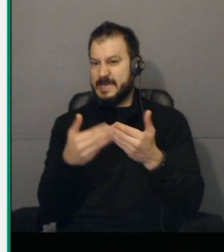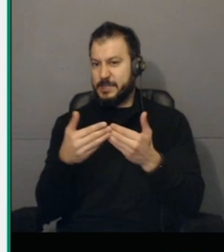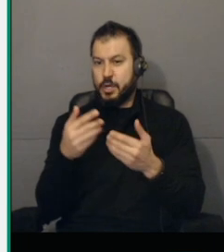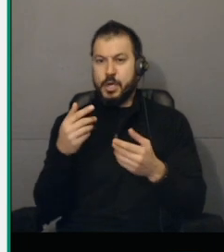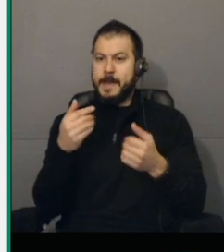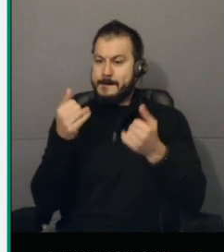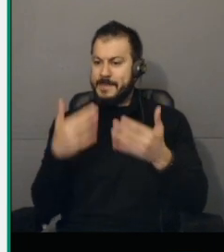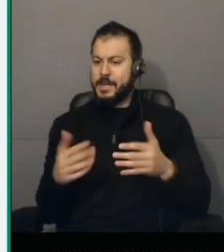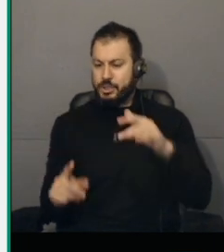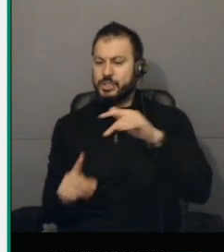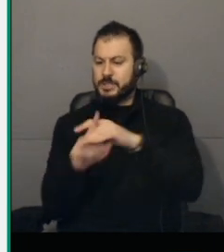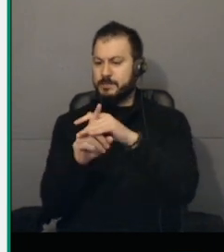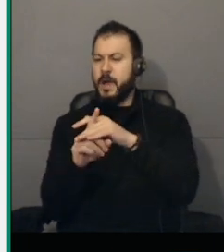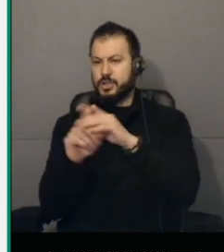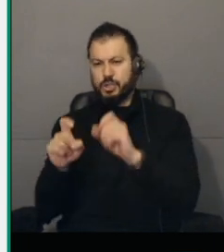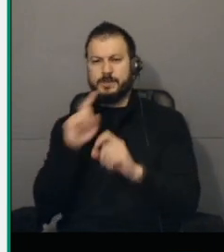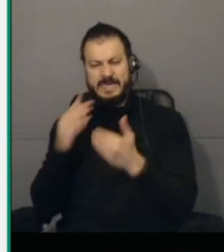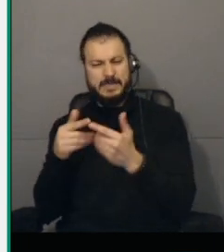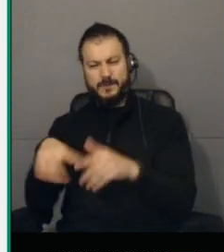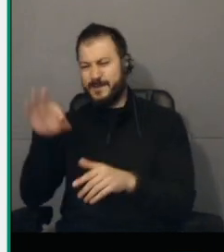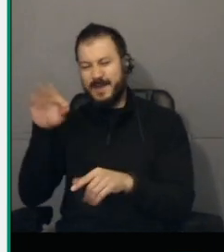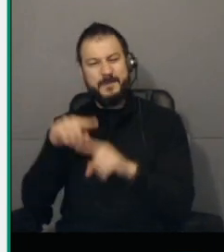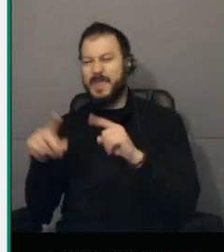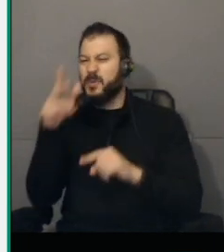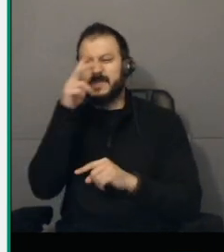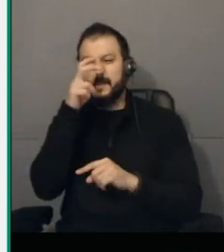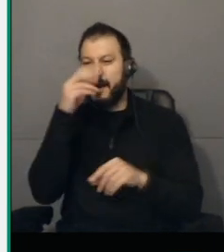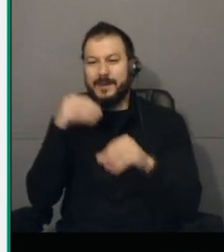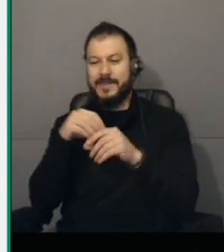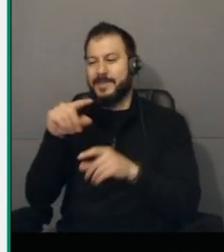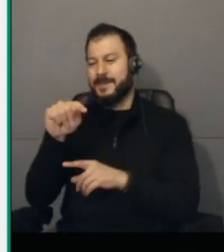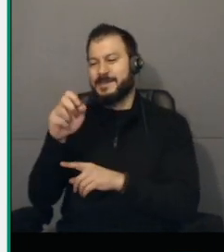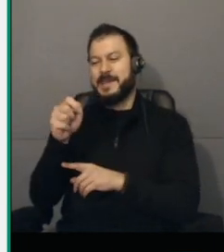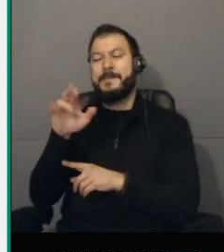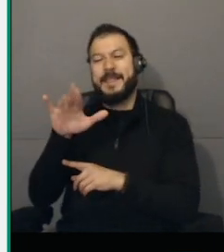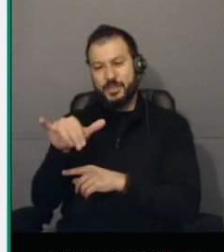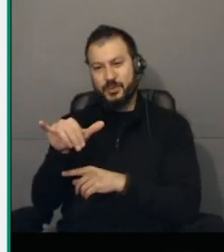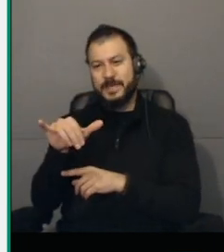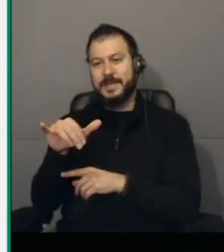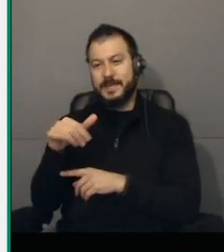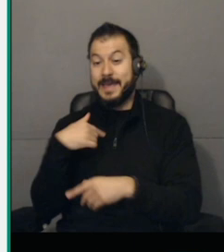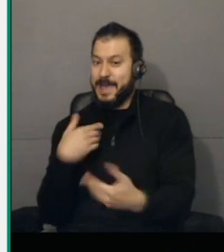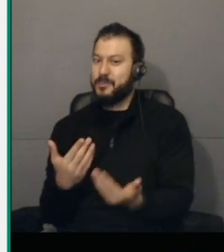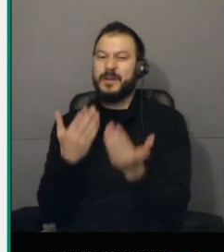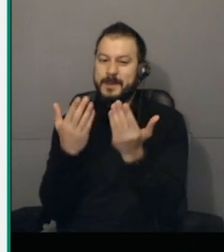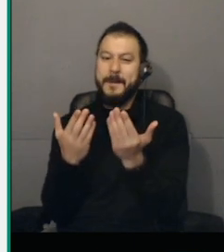case for player spawn positions as well, but there was a bug in the telemetry. And I